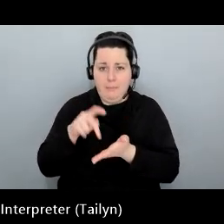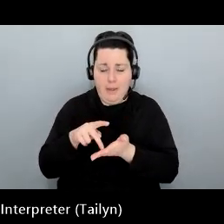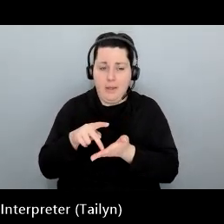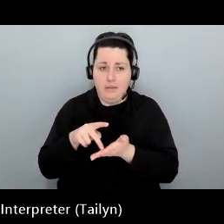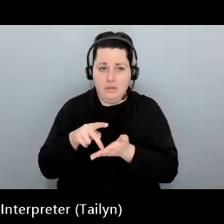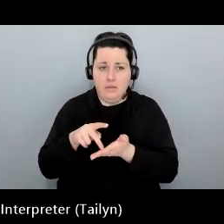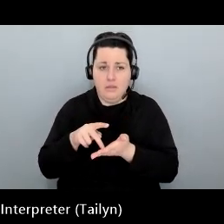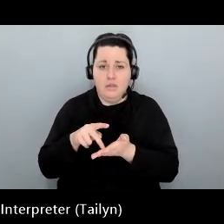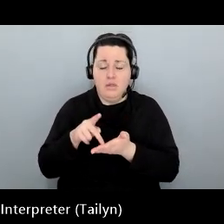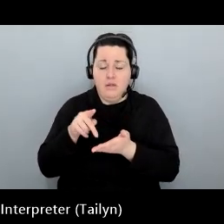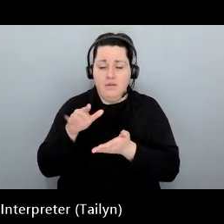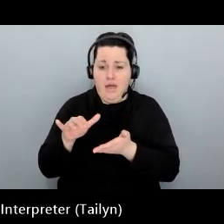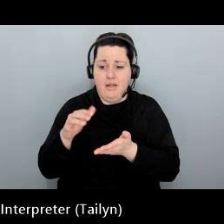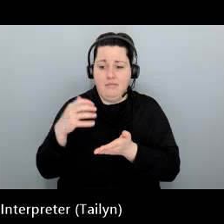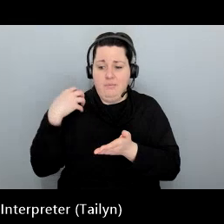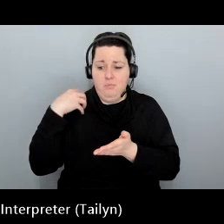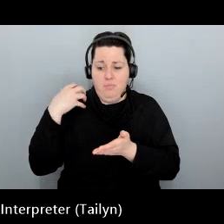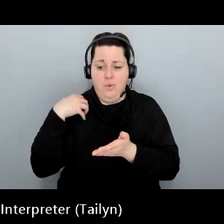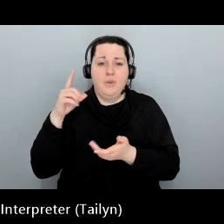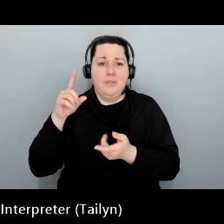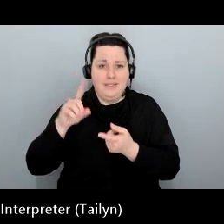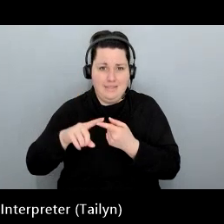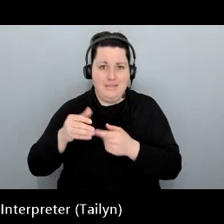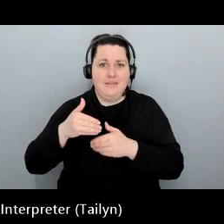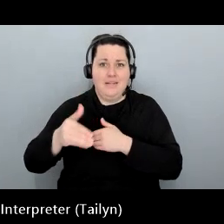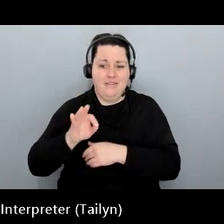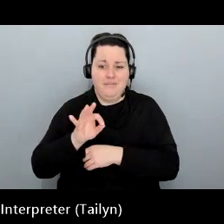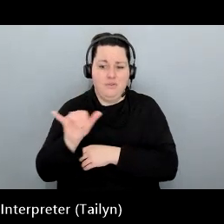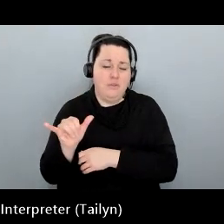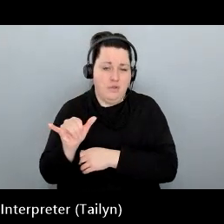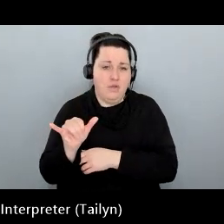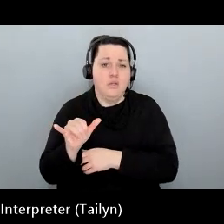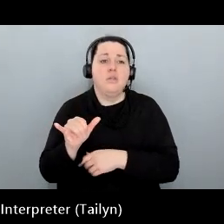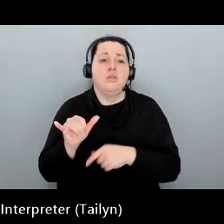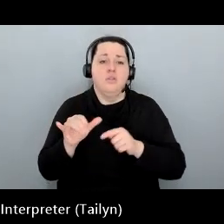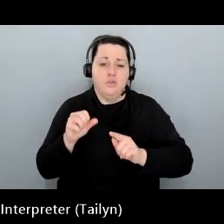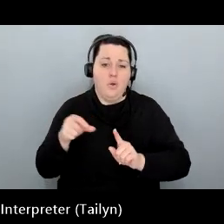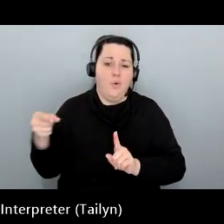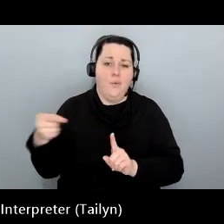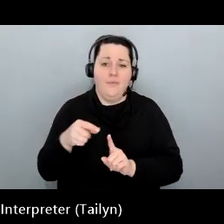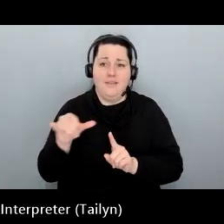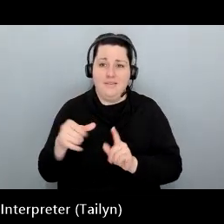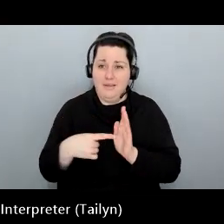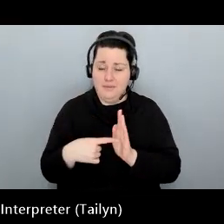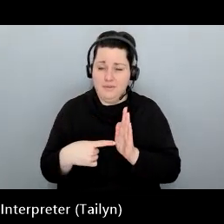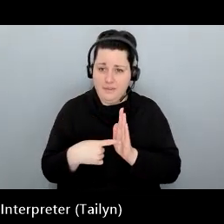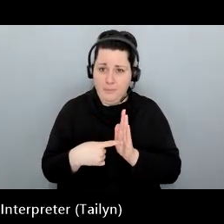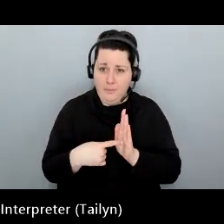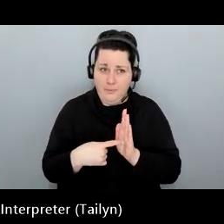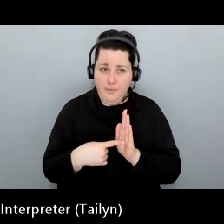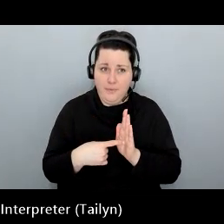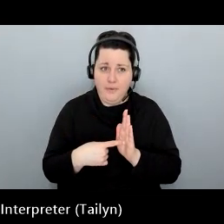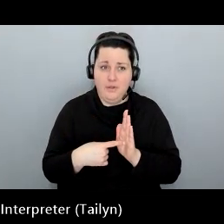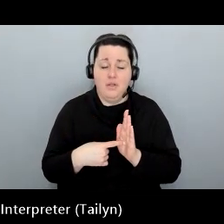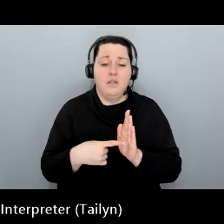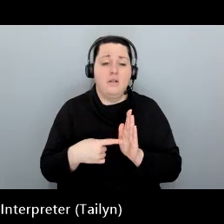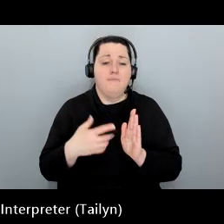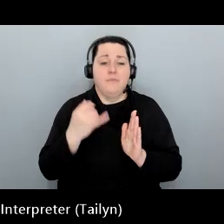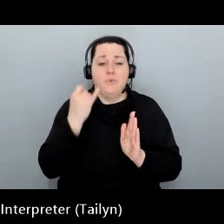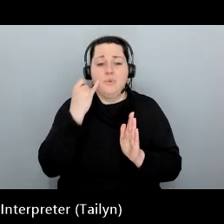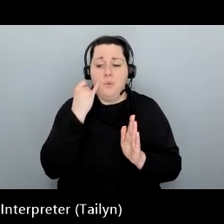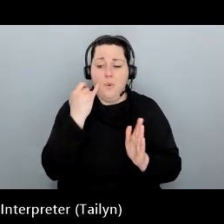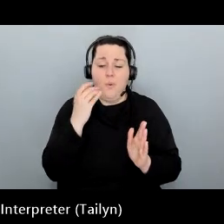the employee or the employer until the next fiscal year. So going back to that same example that I presented, let's say that